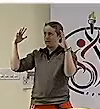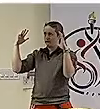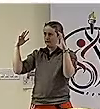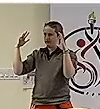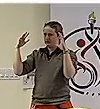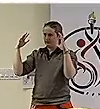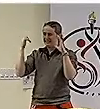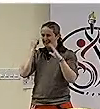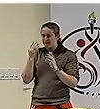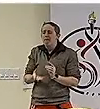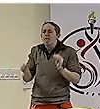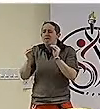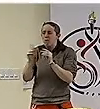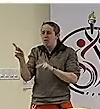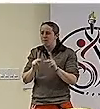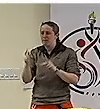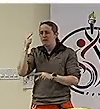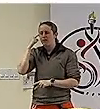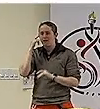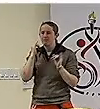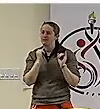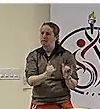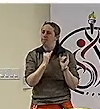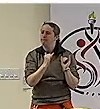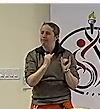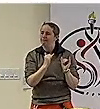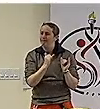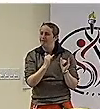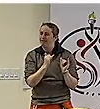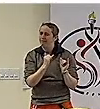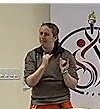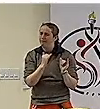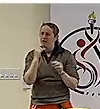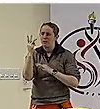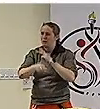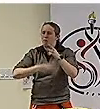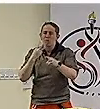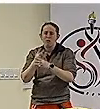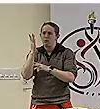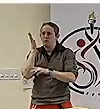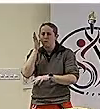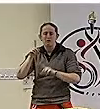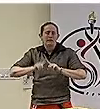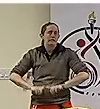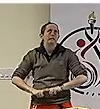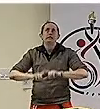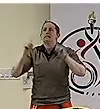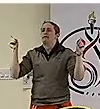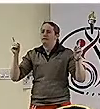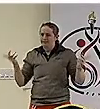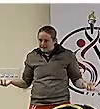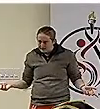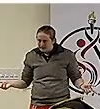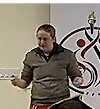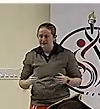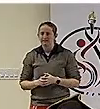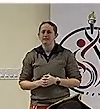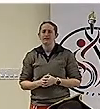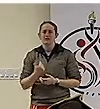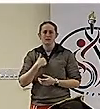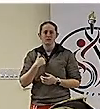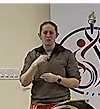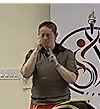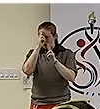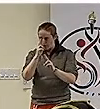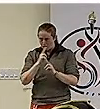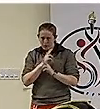lead. Just imagine. The world wouldn't be in the state it's in. So anyway, but you do it one little bit at a time. So it's my honor to accept the